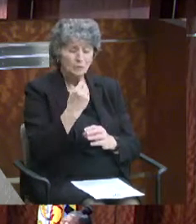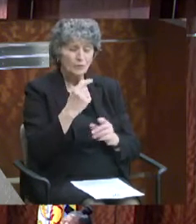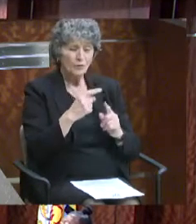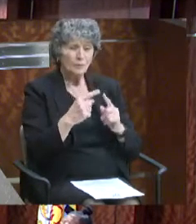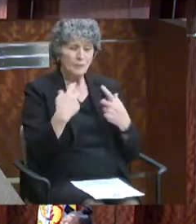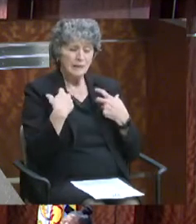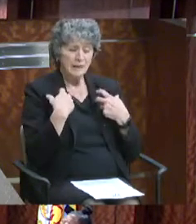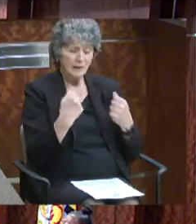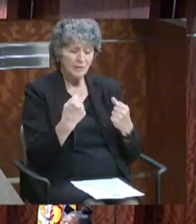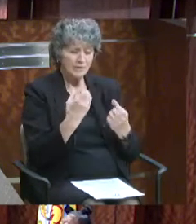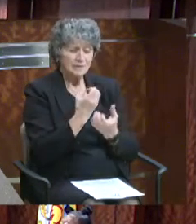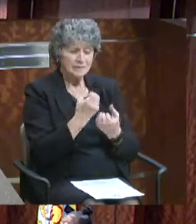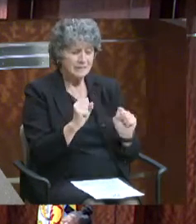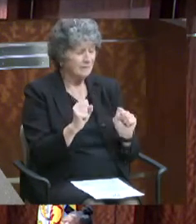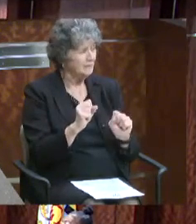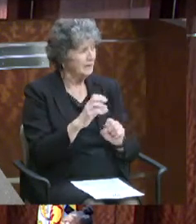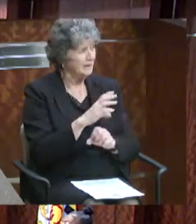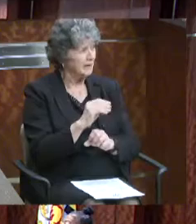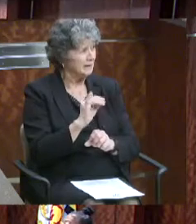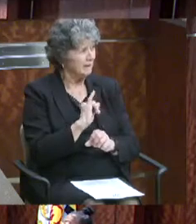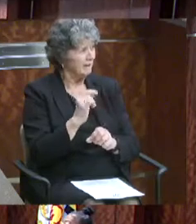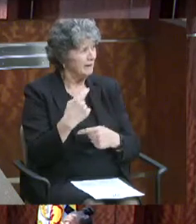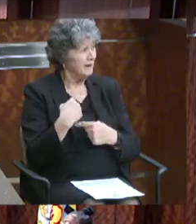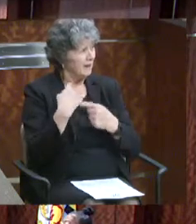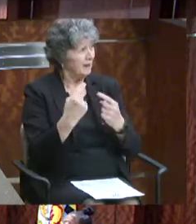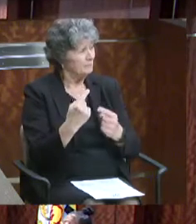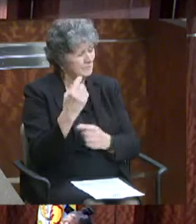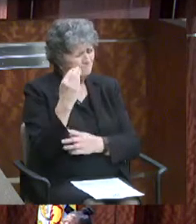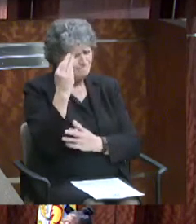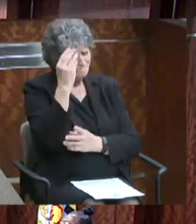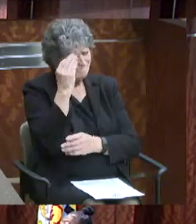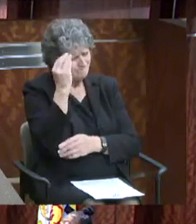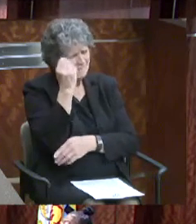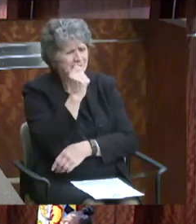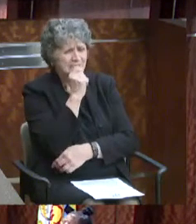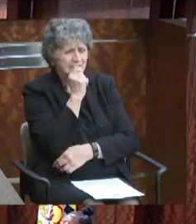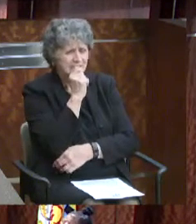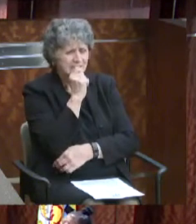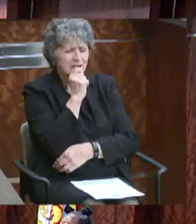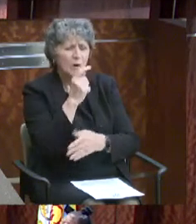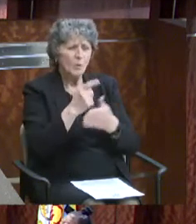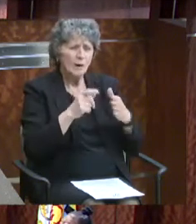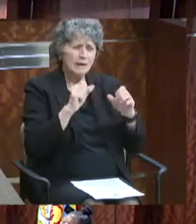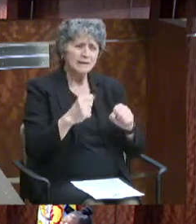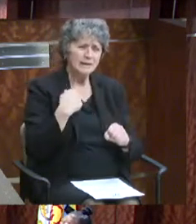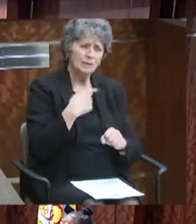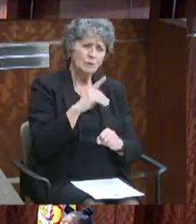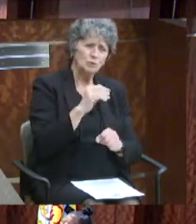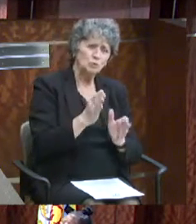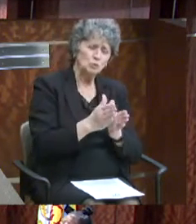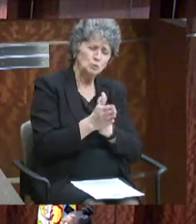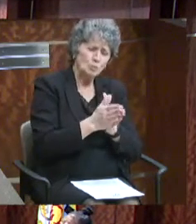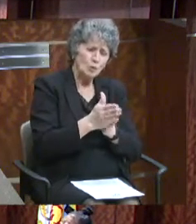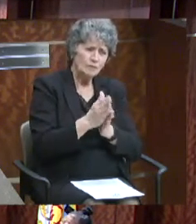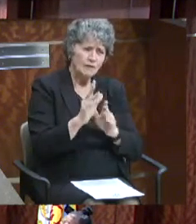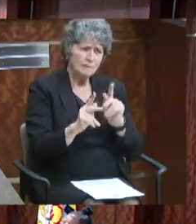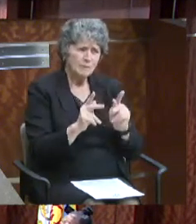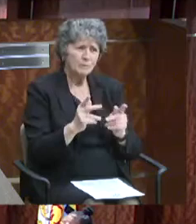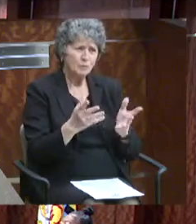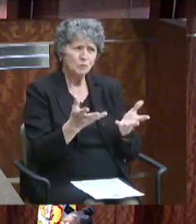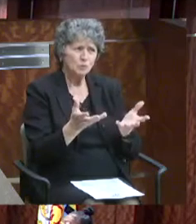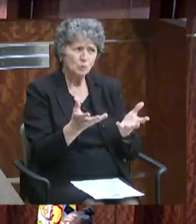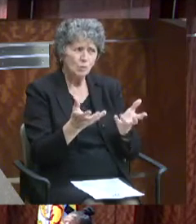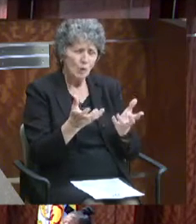been thinking since we talked at the cleanup, what could we do to motivate people to want